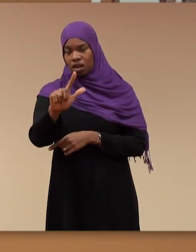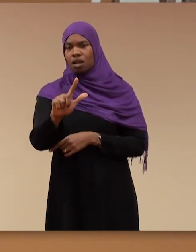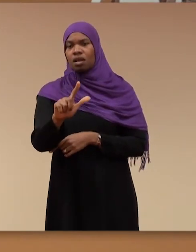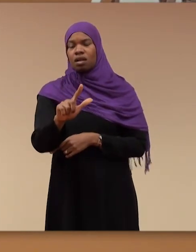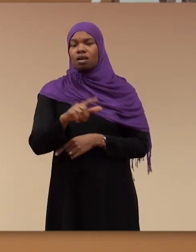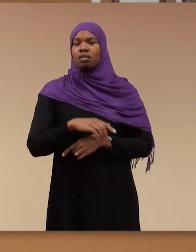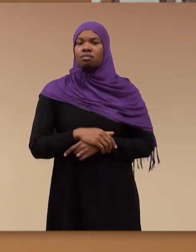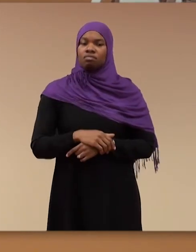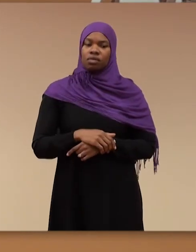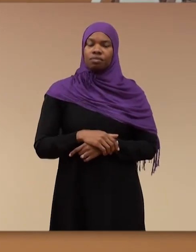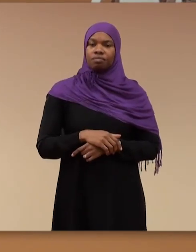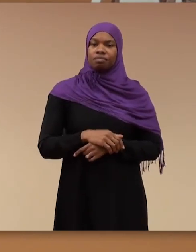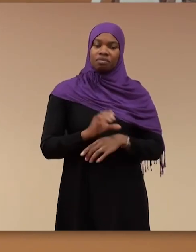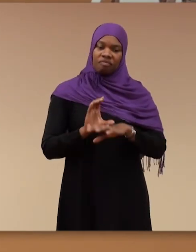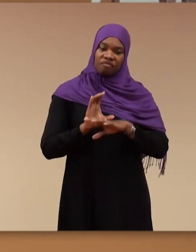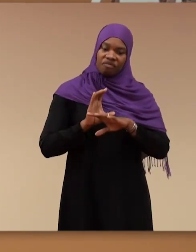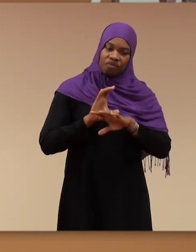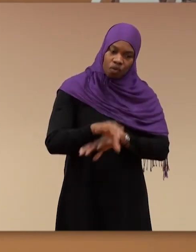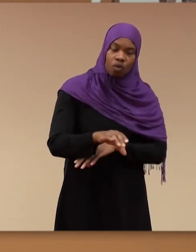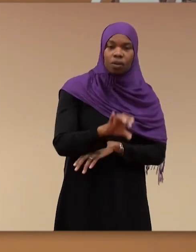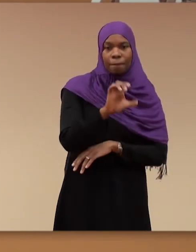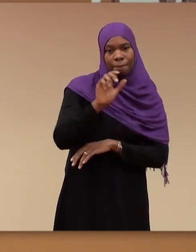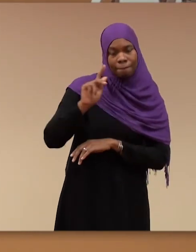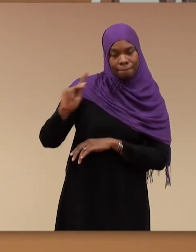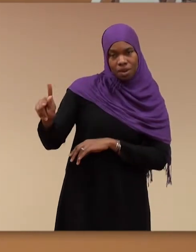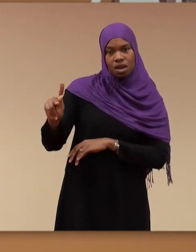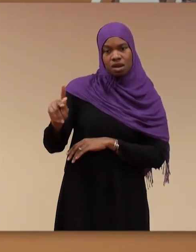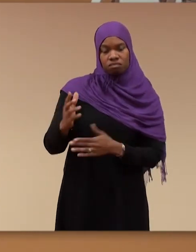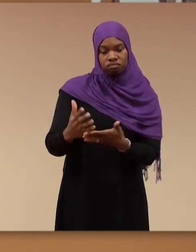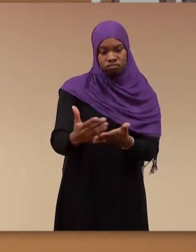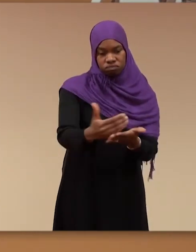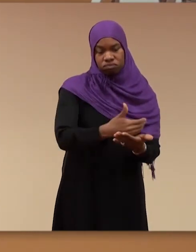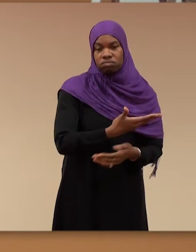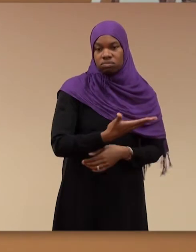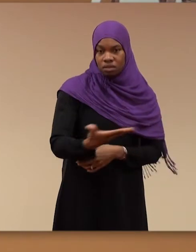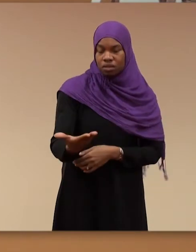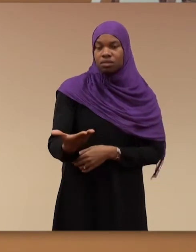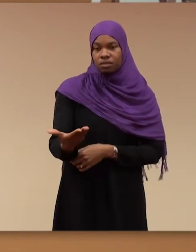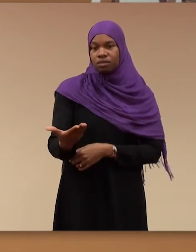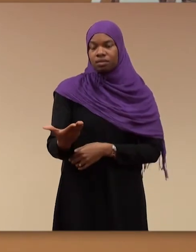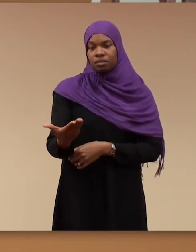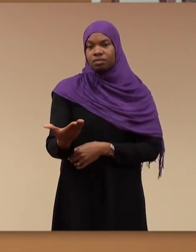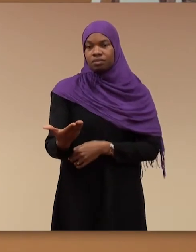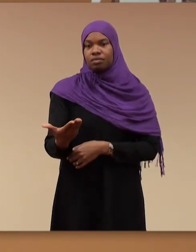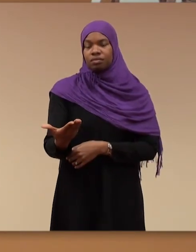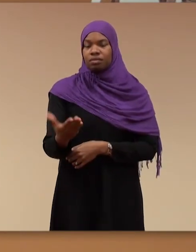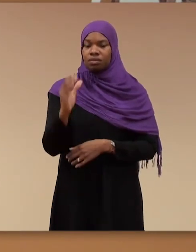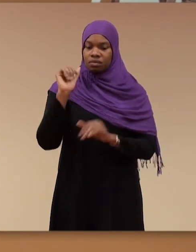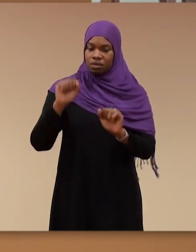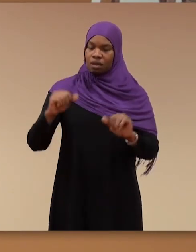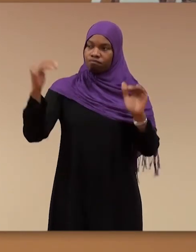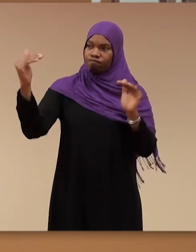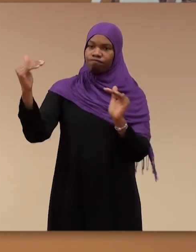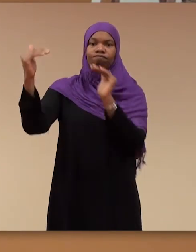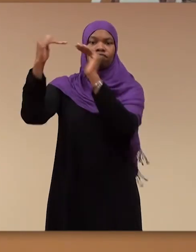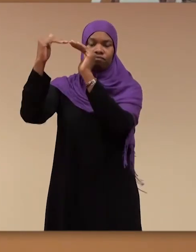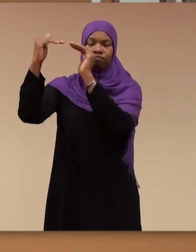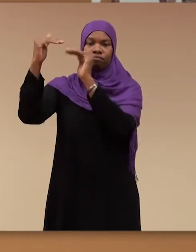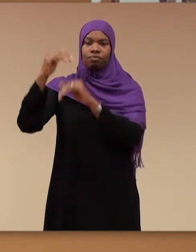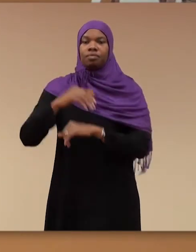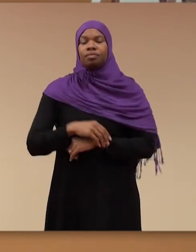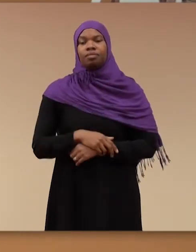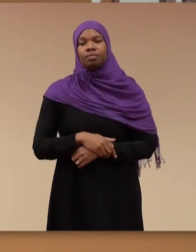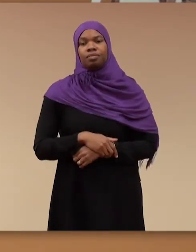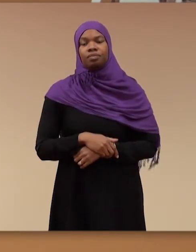he took from the Zubaydi, the Arabi, and took him back his rights and let him go home. After that,